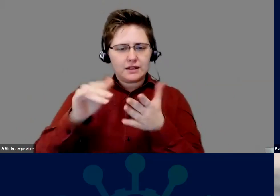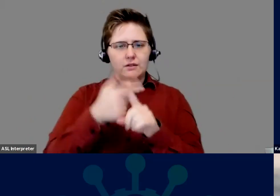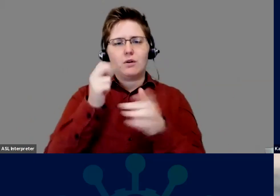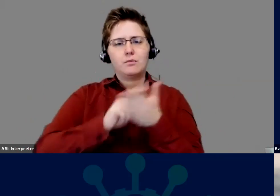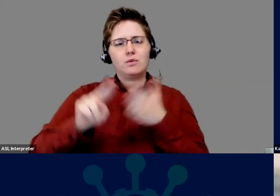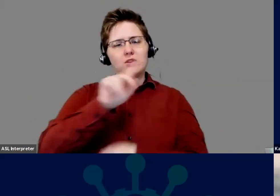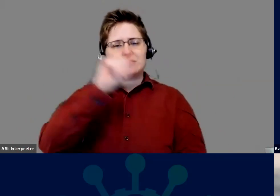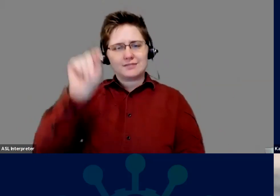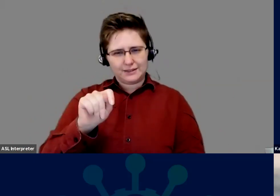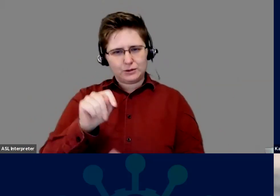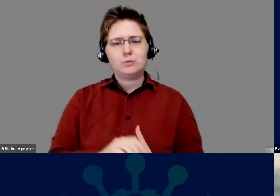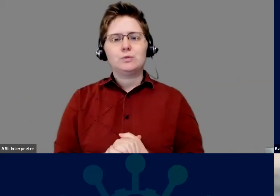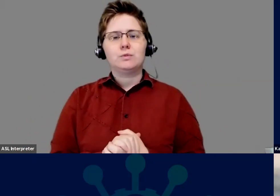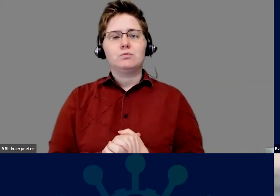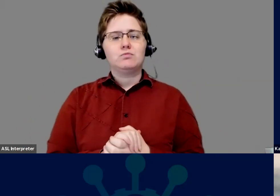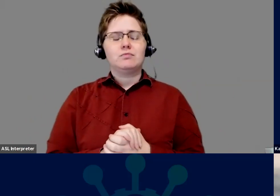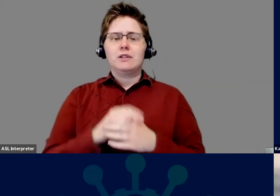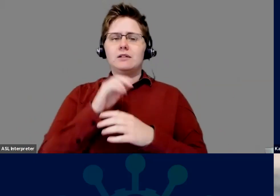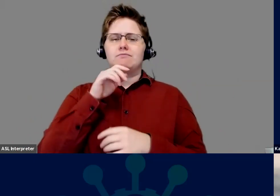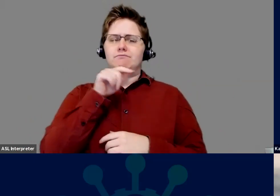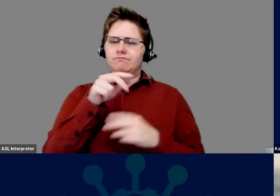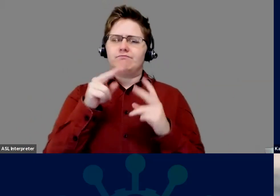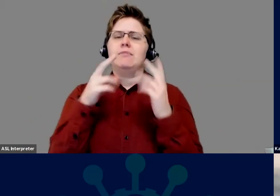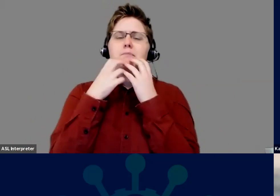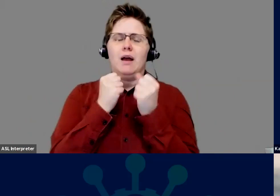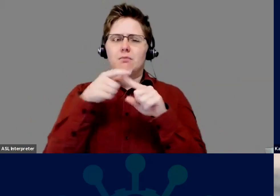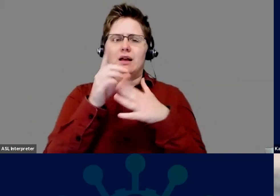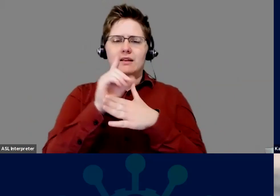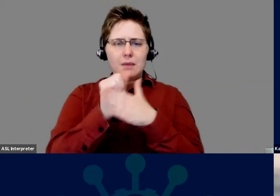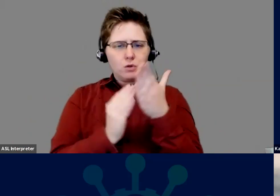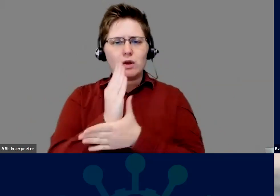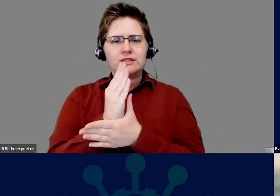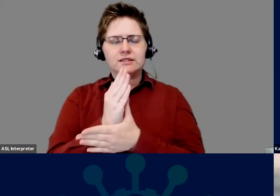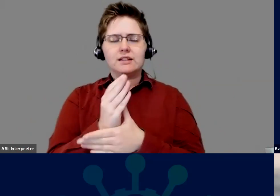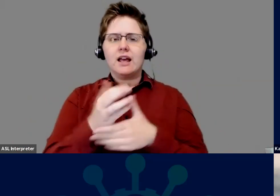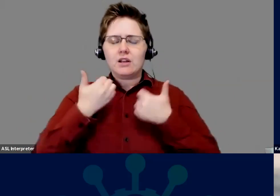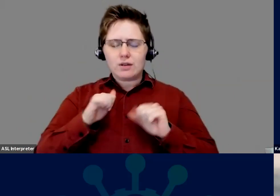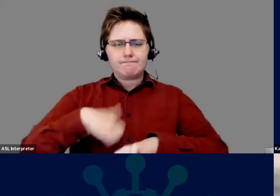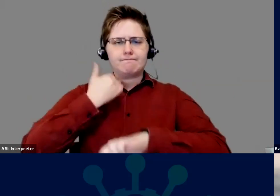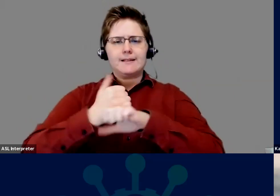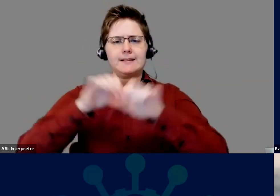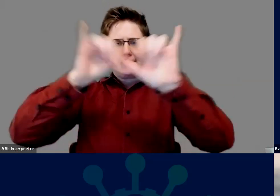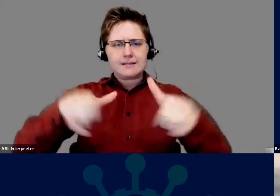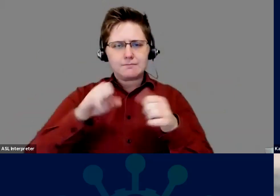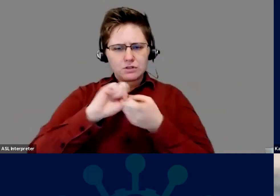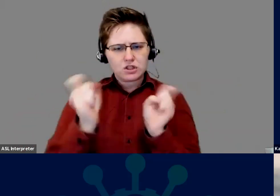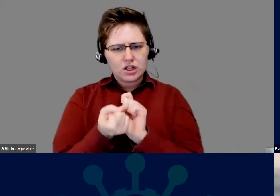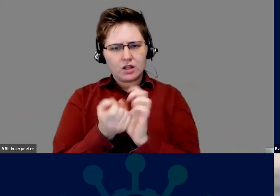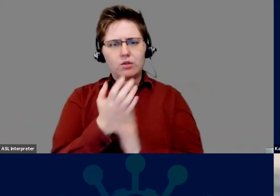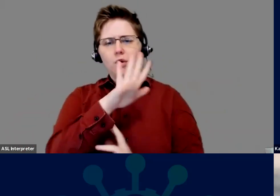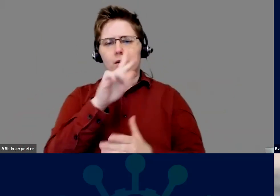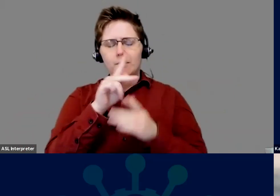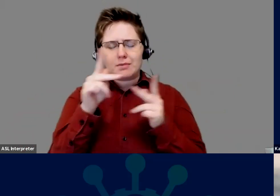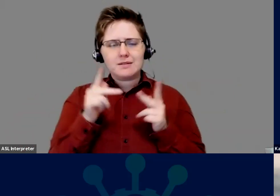Toledo. Katie is very passionate about disability rights and endeavors to implement systemic change through her position as a disability